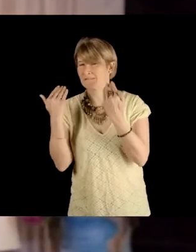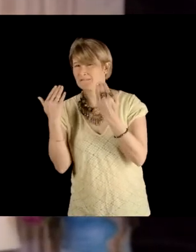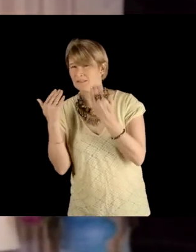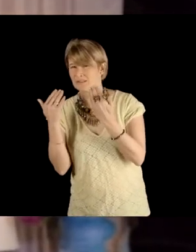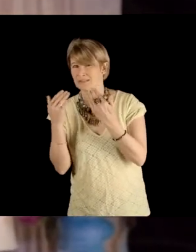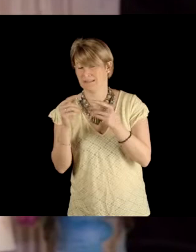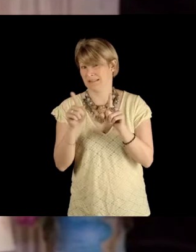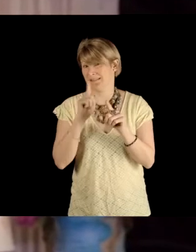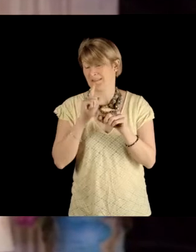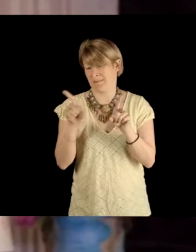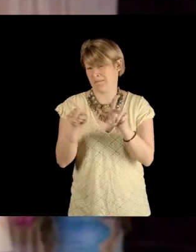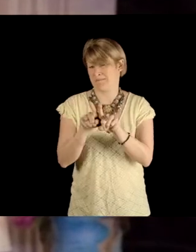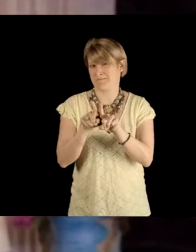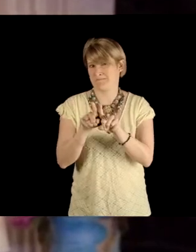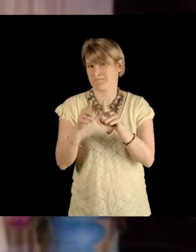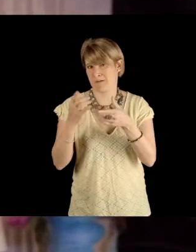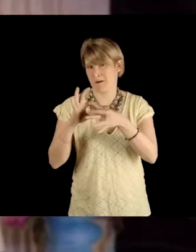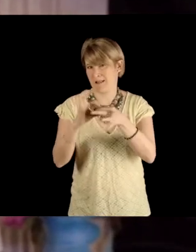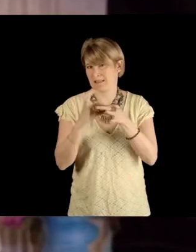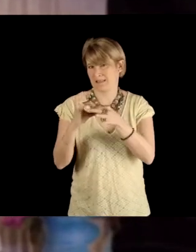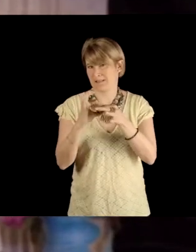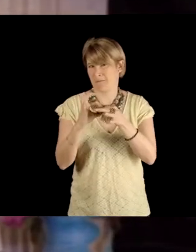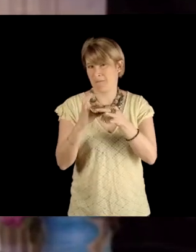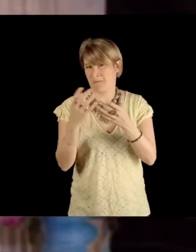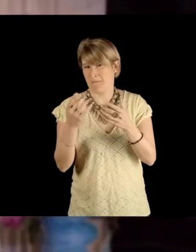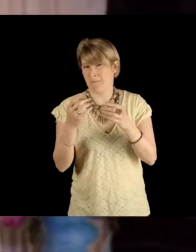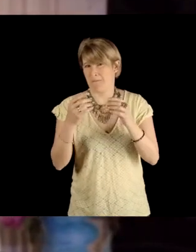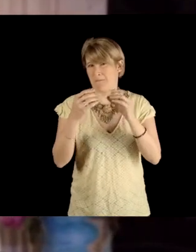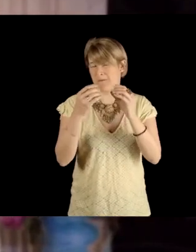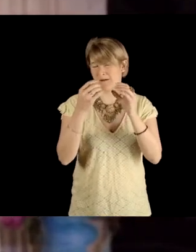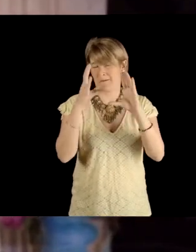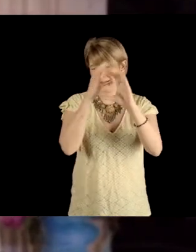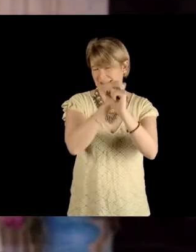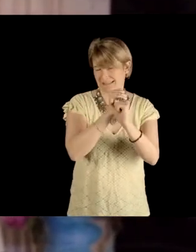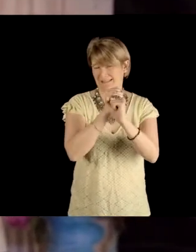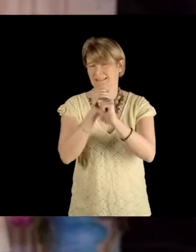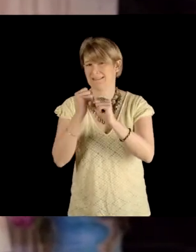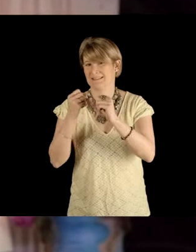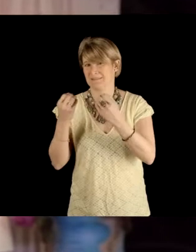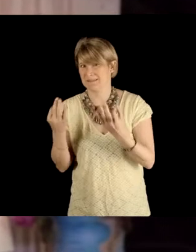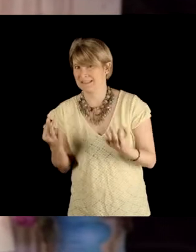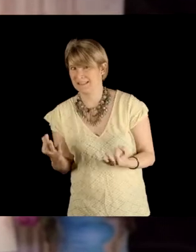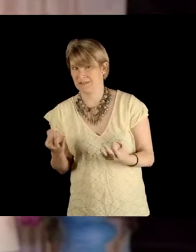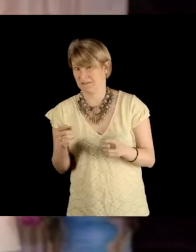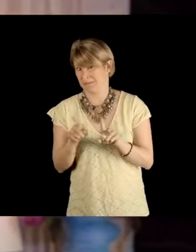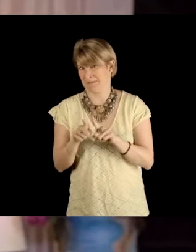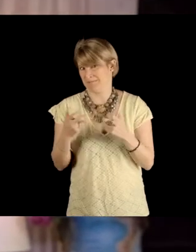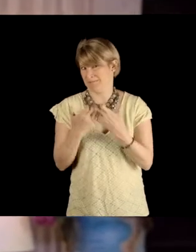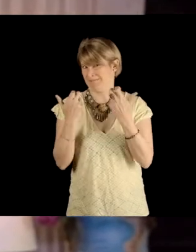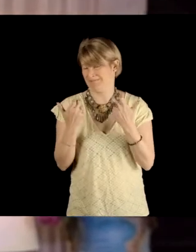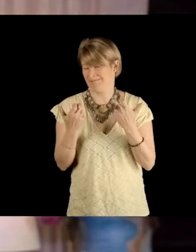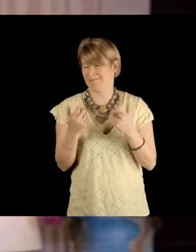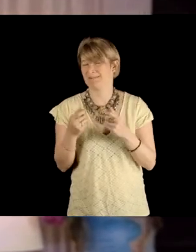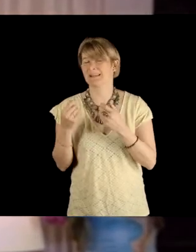Meditation produces a state of concentration. Cleaning rejuvenates us. It's a